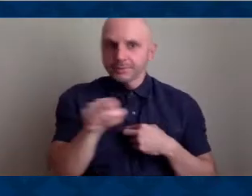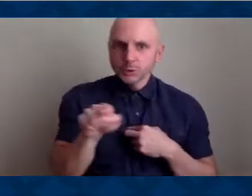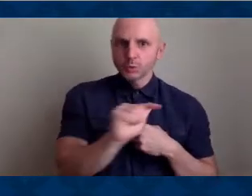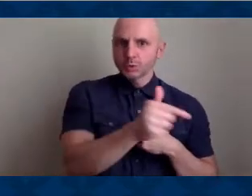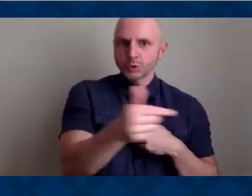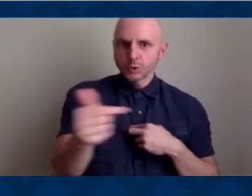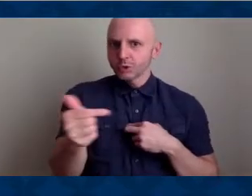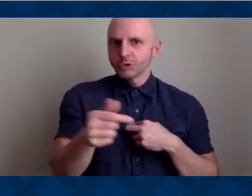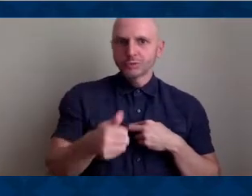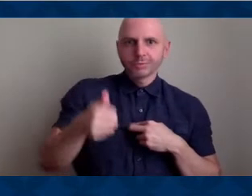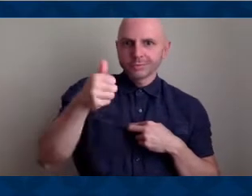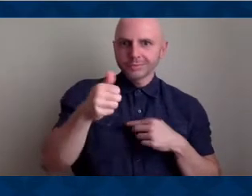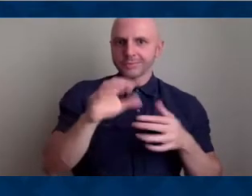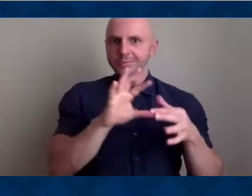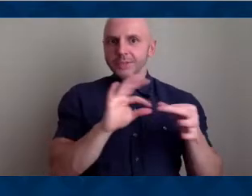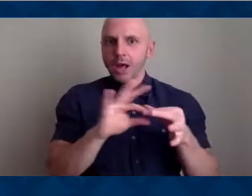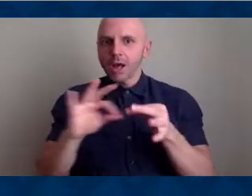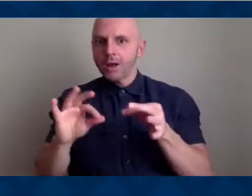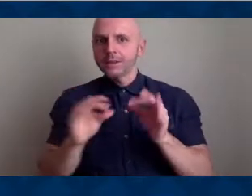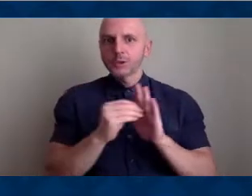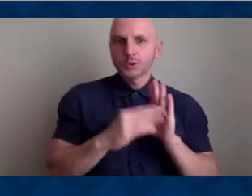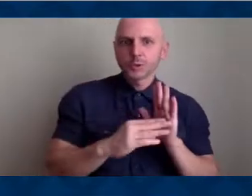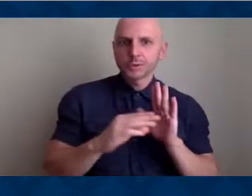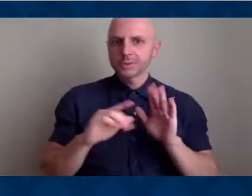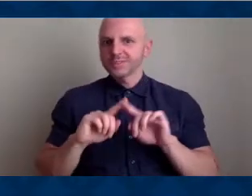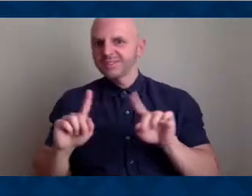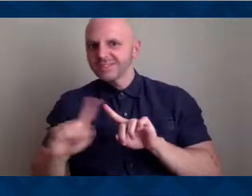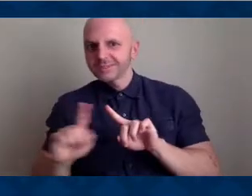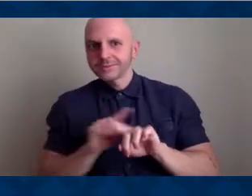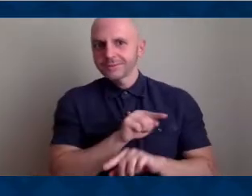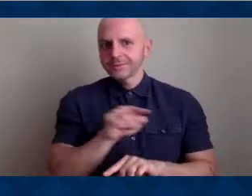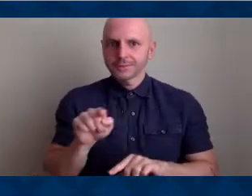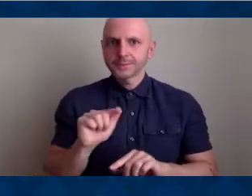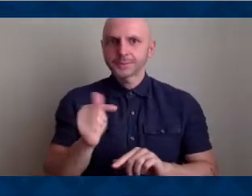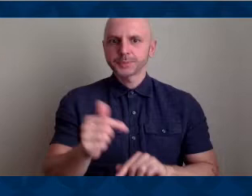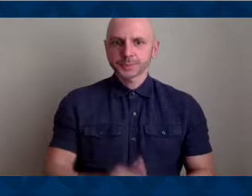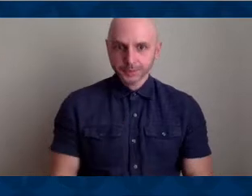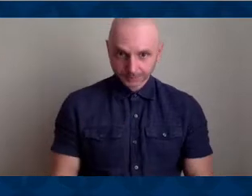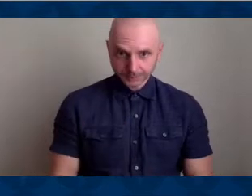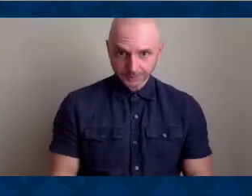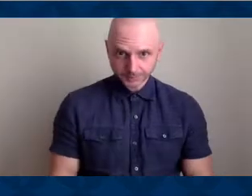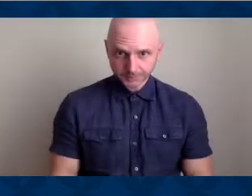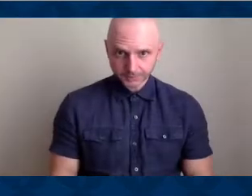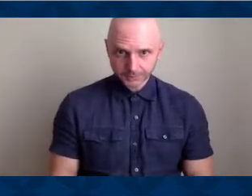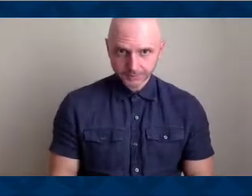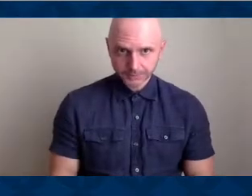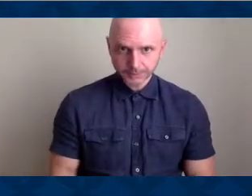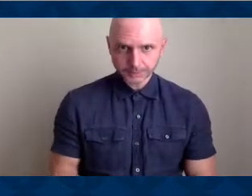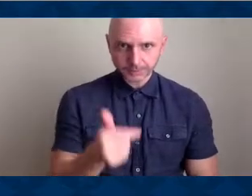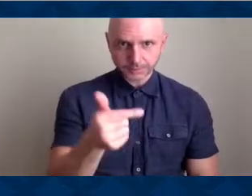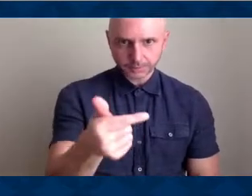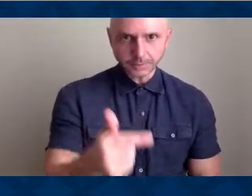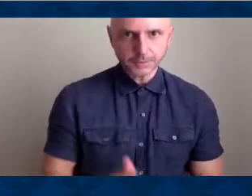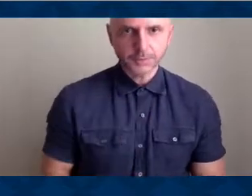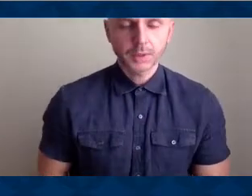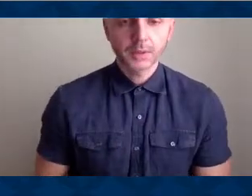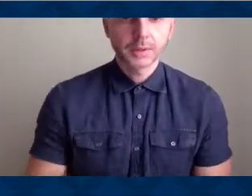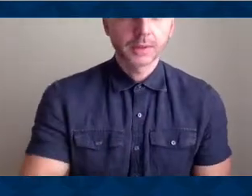Walters. Next, we're going to hear from our Associate Dean of Graduate Studies and Research, Professor Josh Carton.